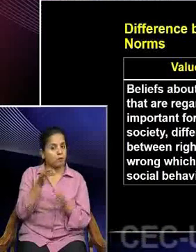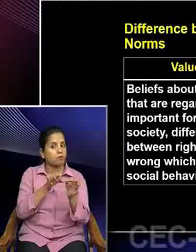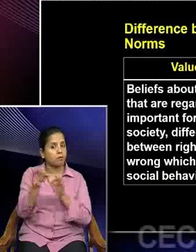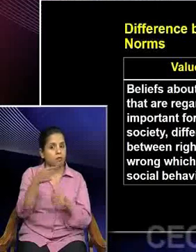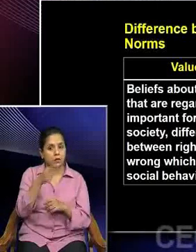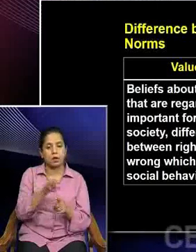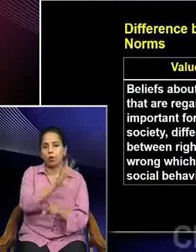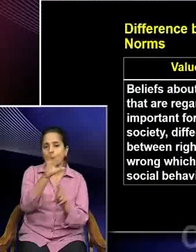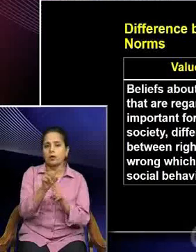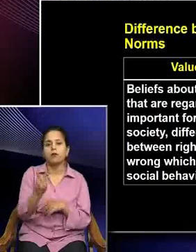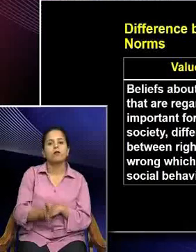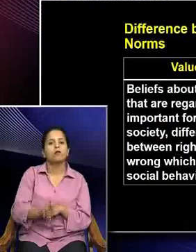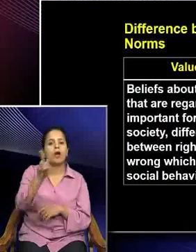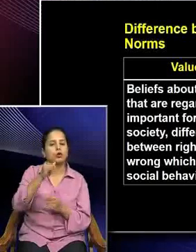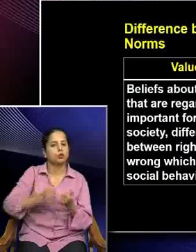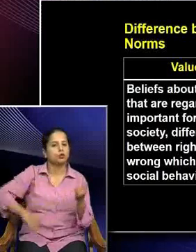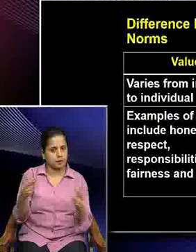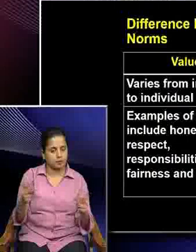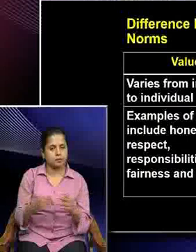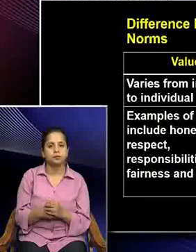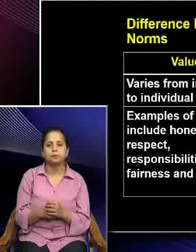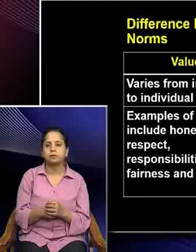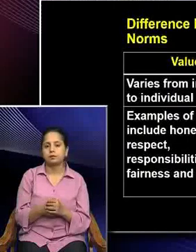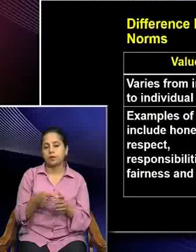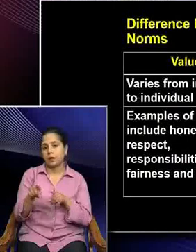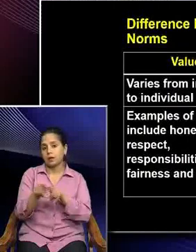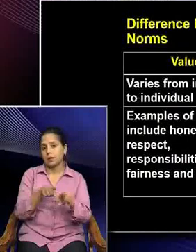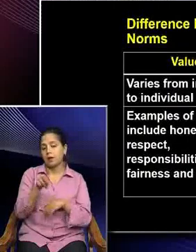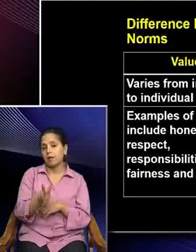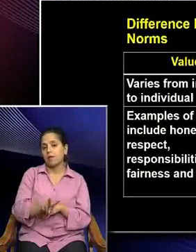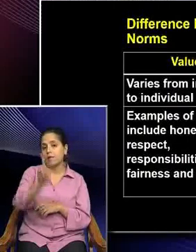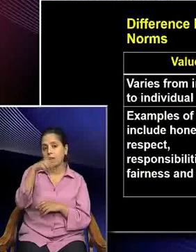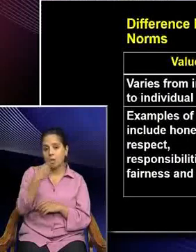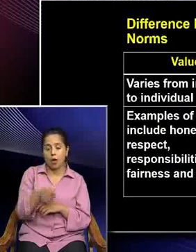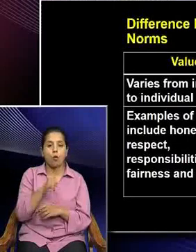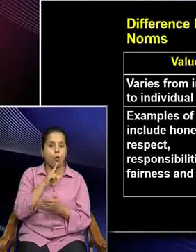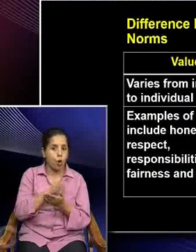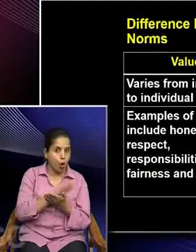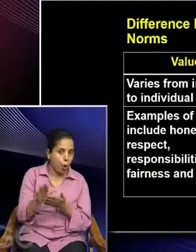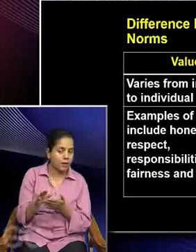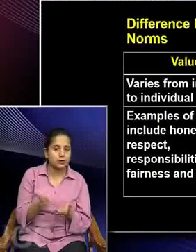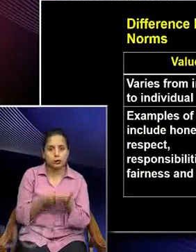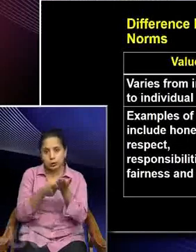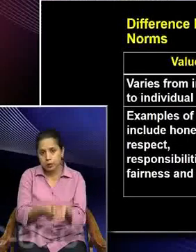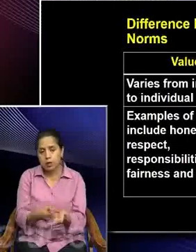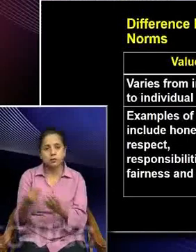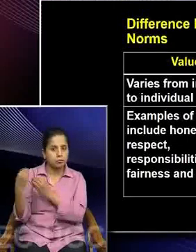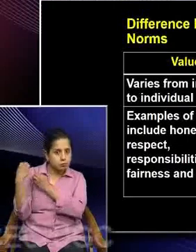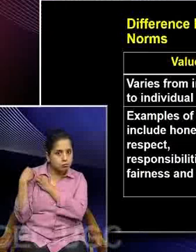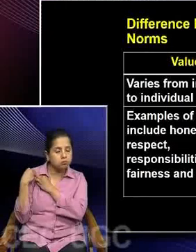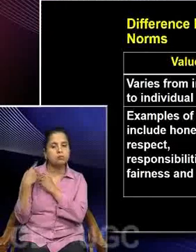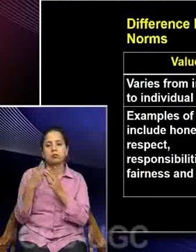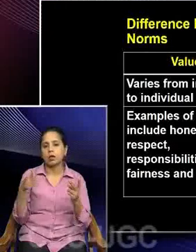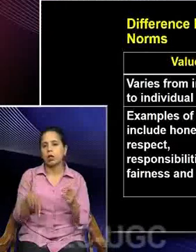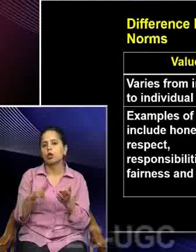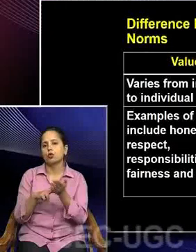Defines cultural values of a society. So example of values are honesty, respect, responsibility, whereas